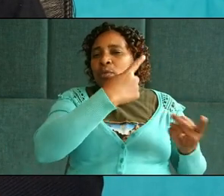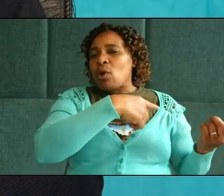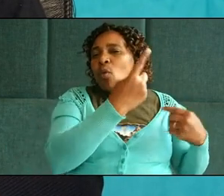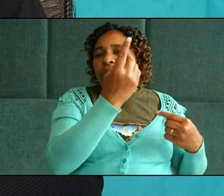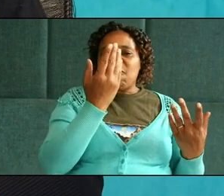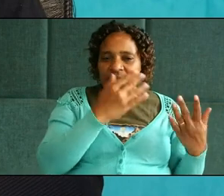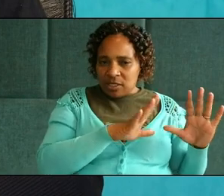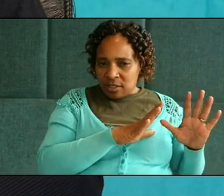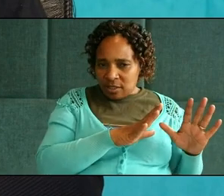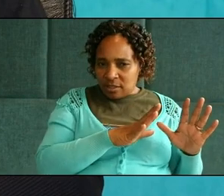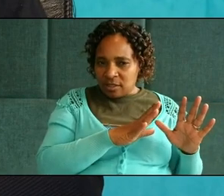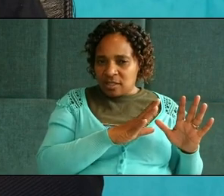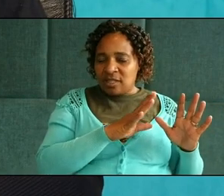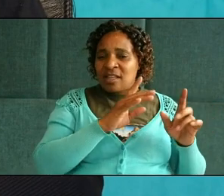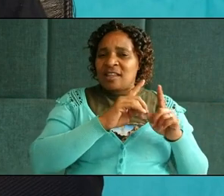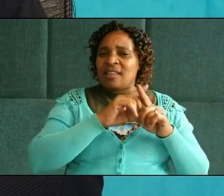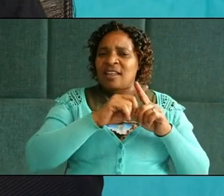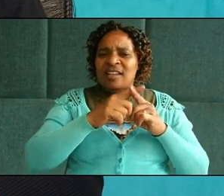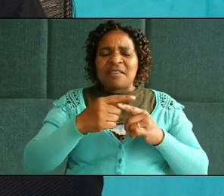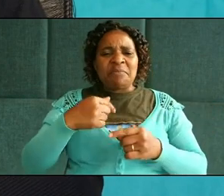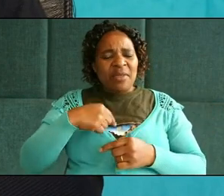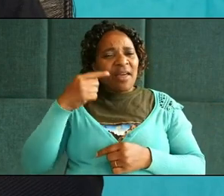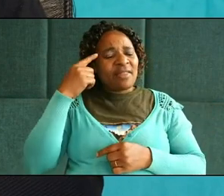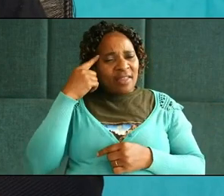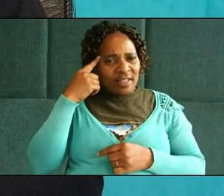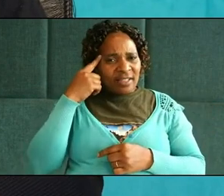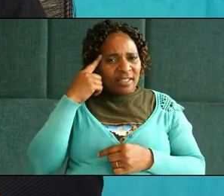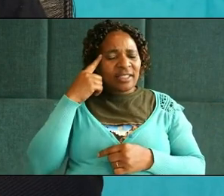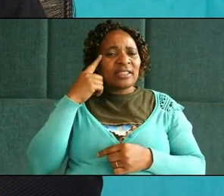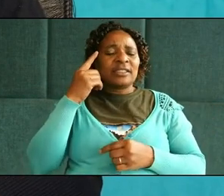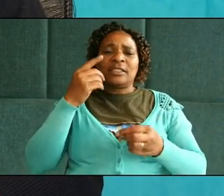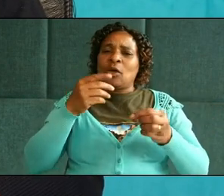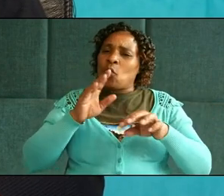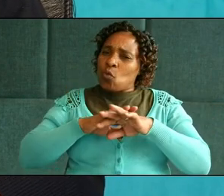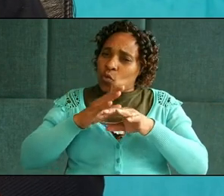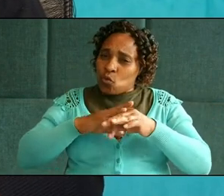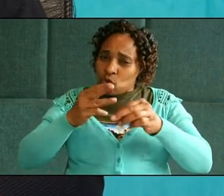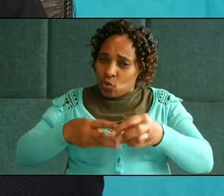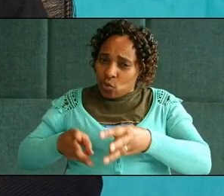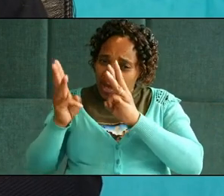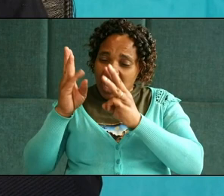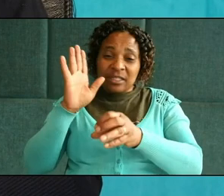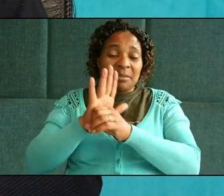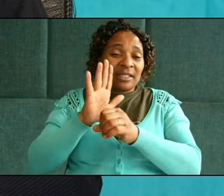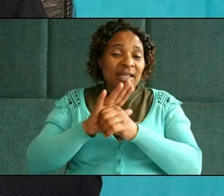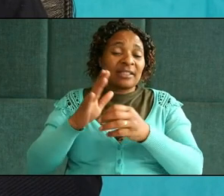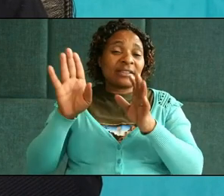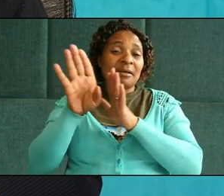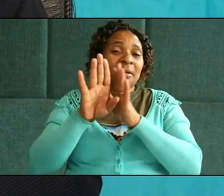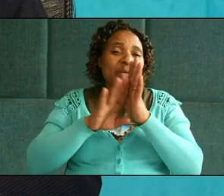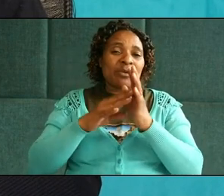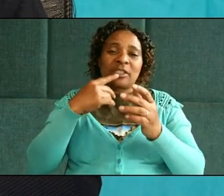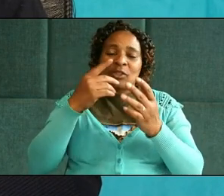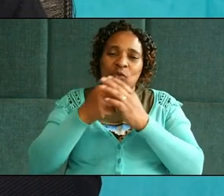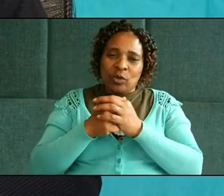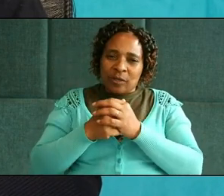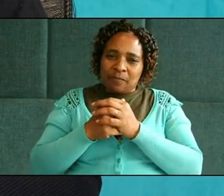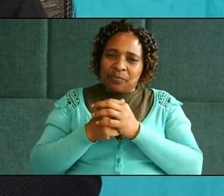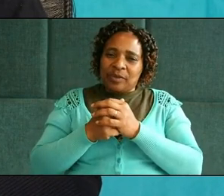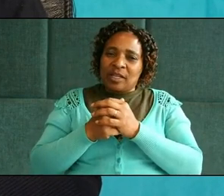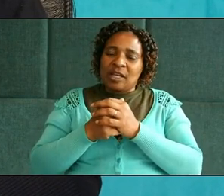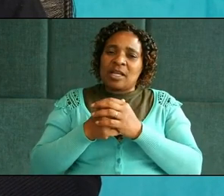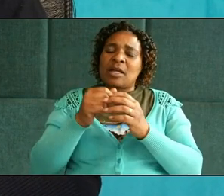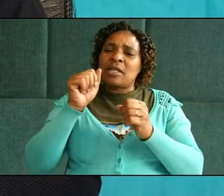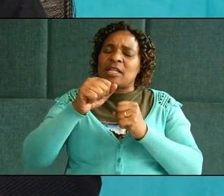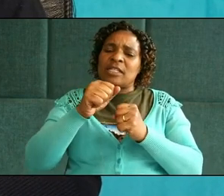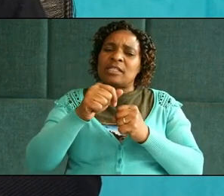And for me, I think it's a good form of revenge. As much as the Bible says, the vengeance is for the